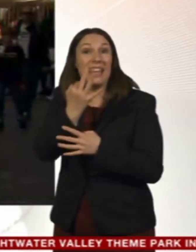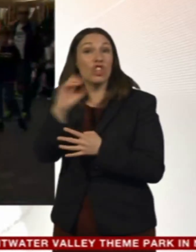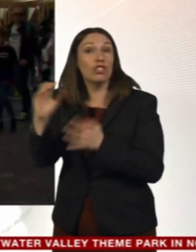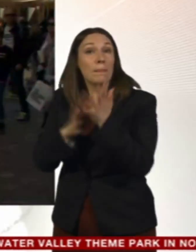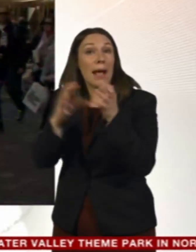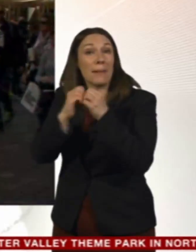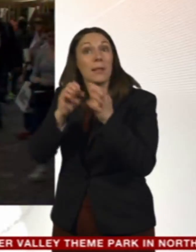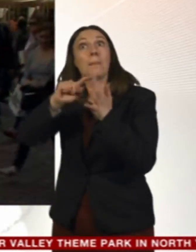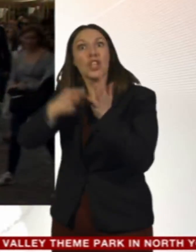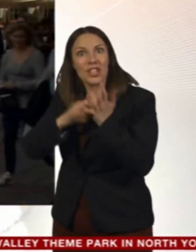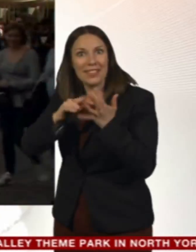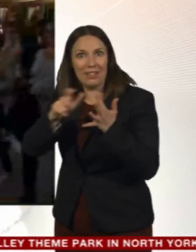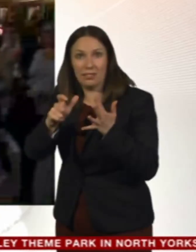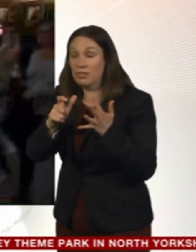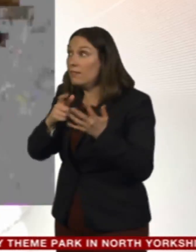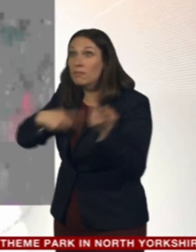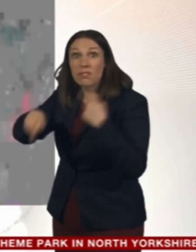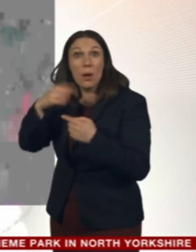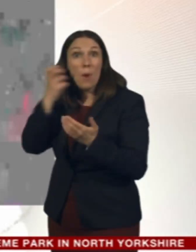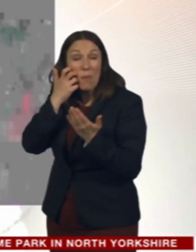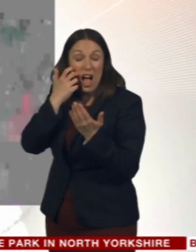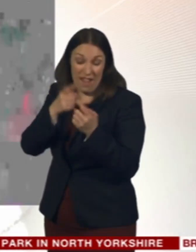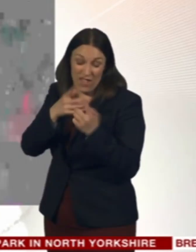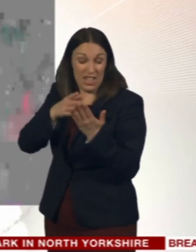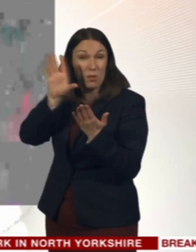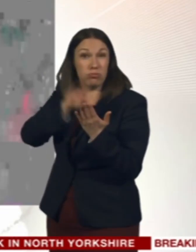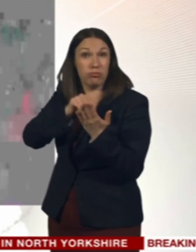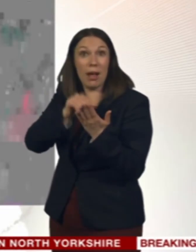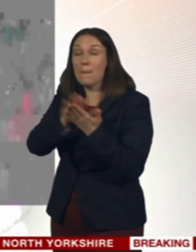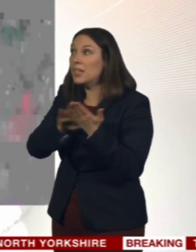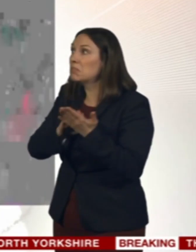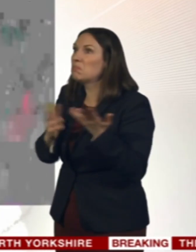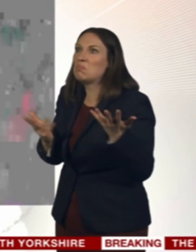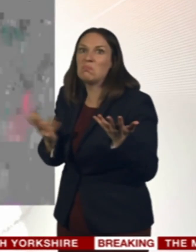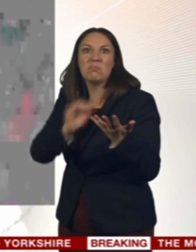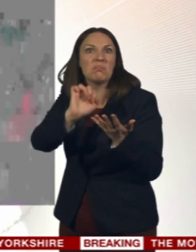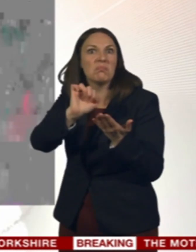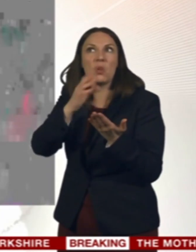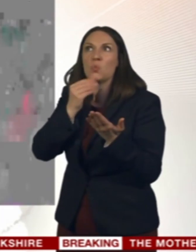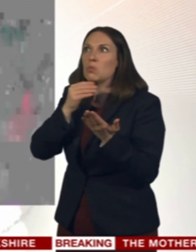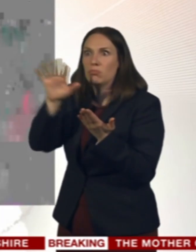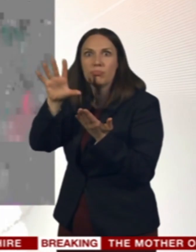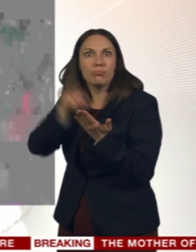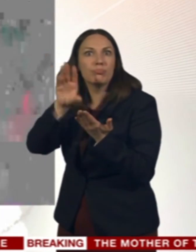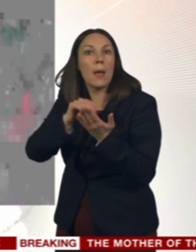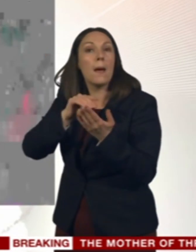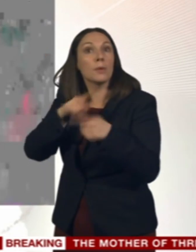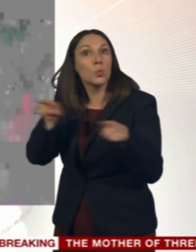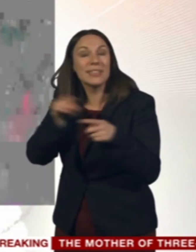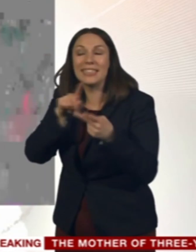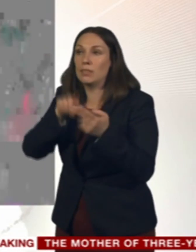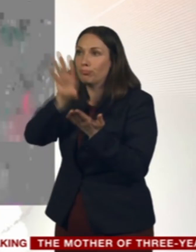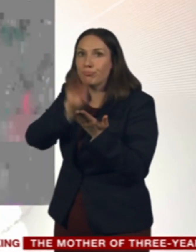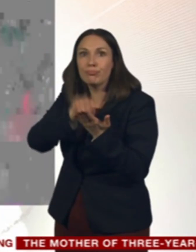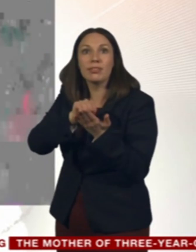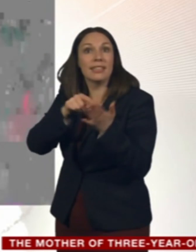getting that on our mobile phones, what it means is that the sort of things we do all day long on our phones, streaming music, downloading TV programs and films